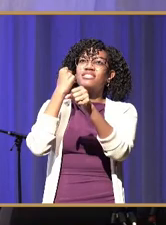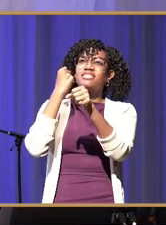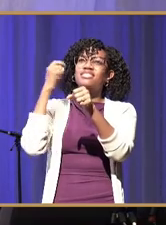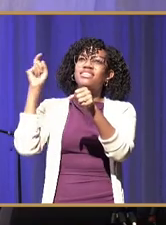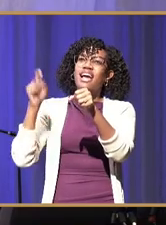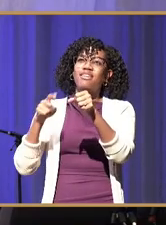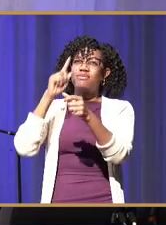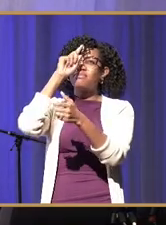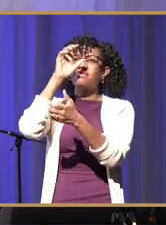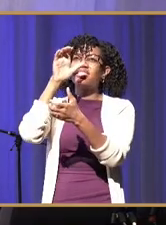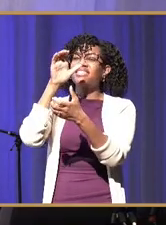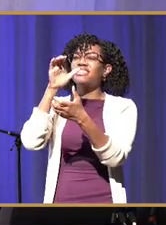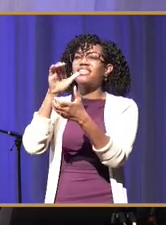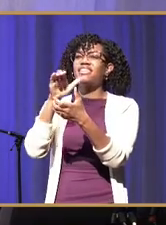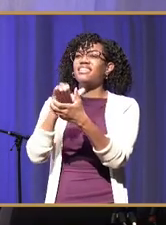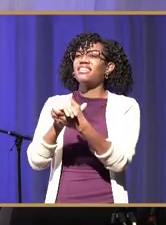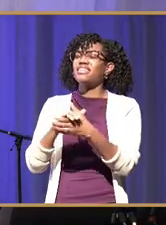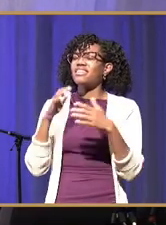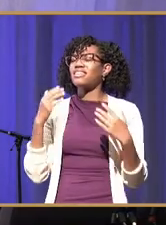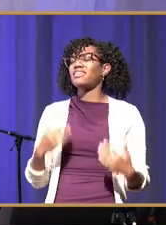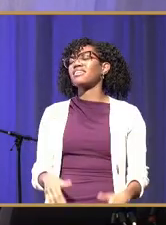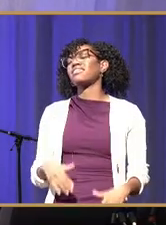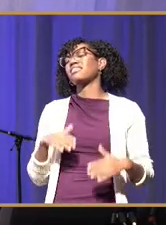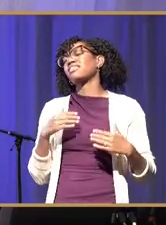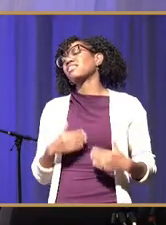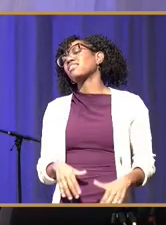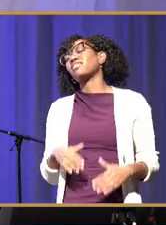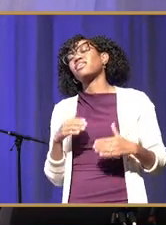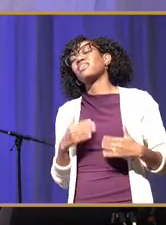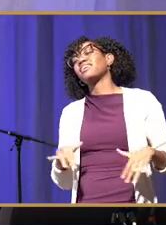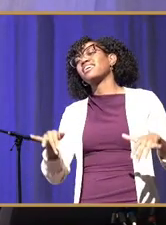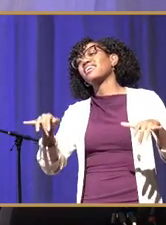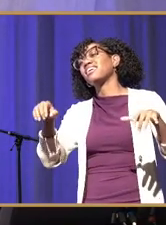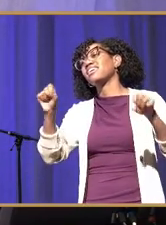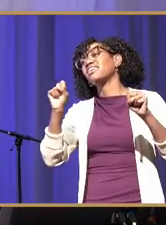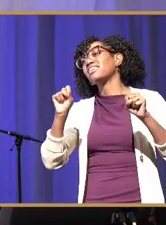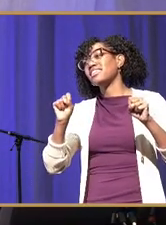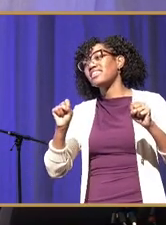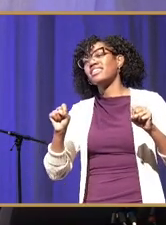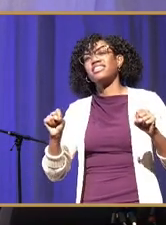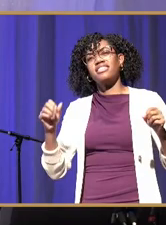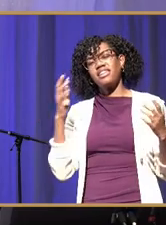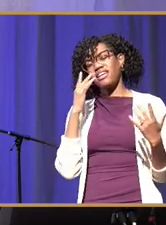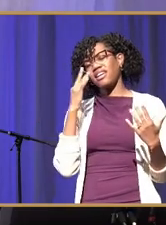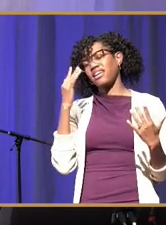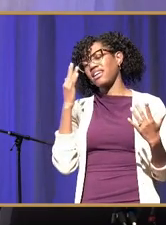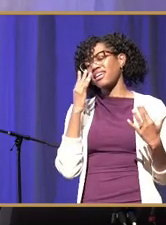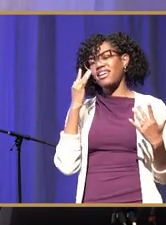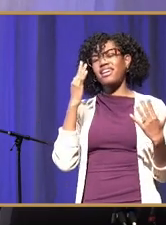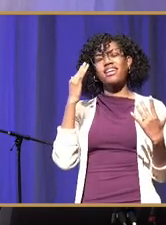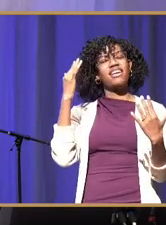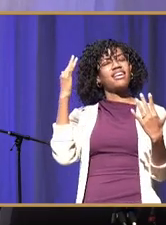Gotta believe, oh yeah,